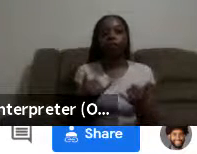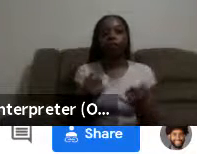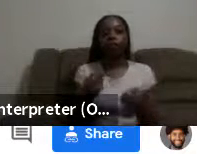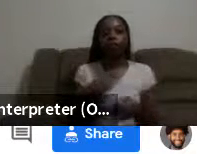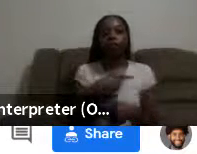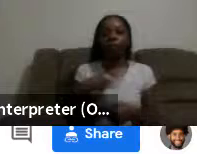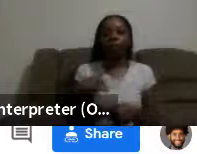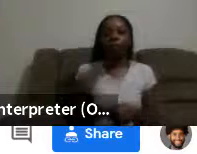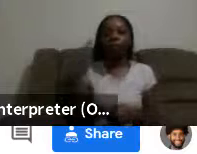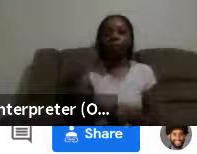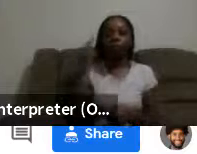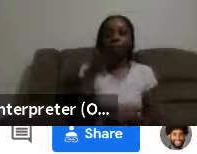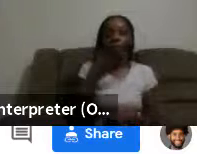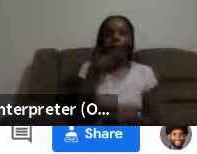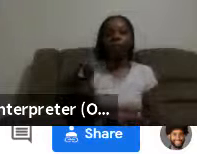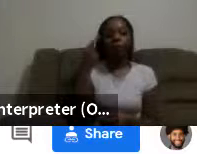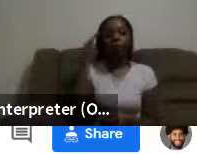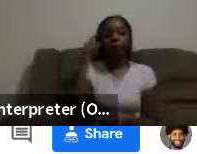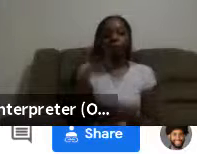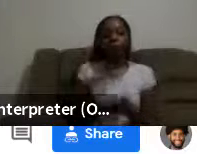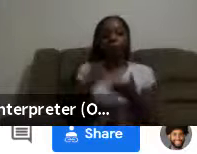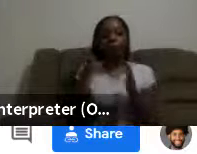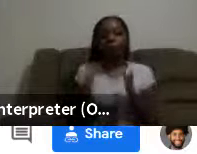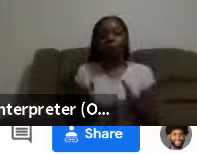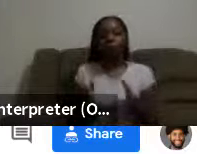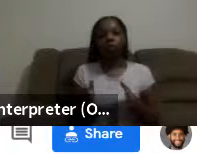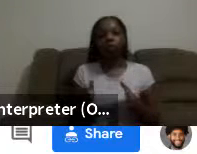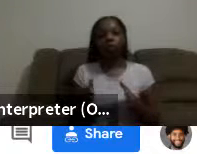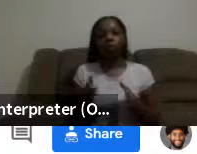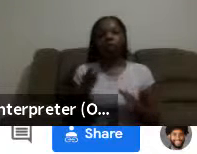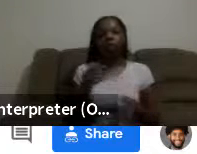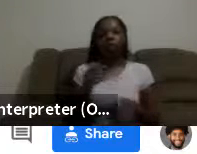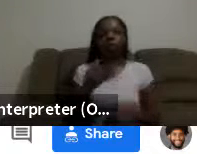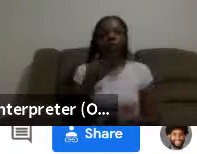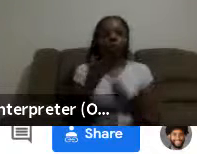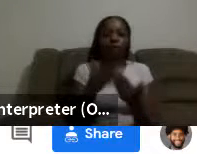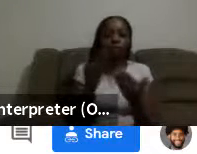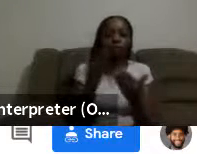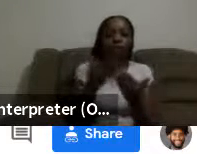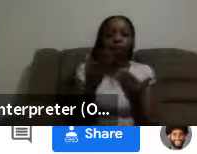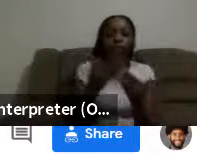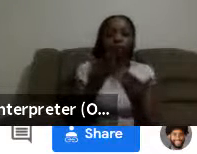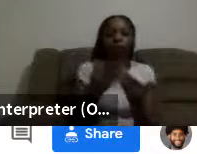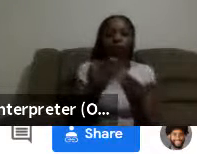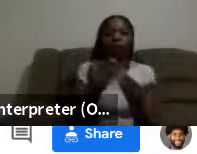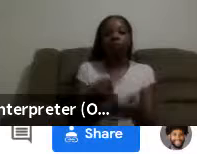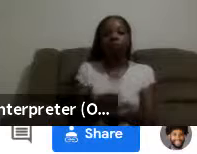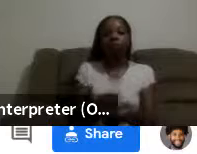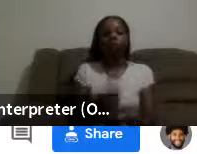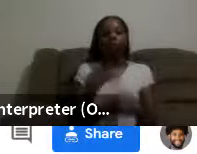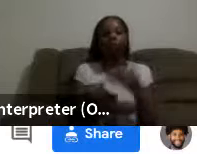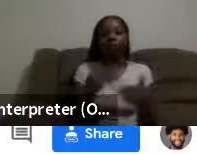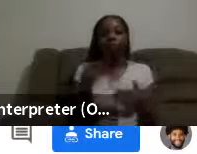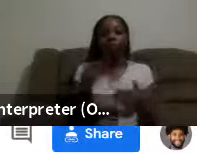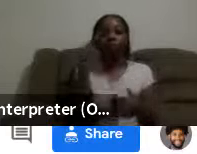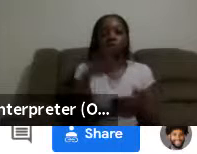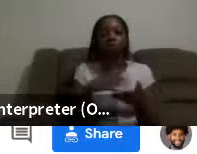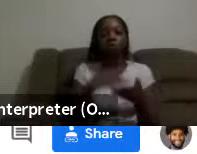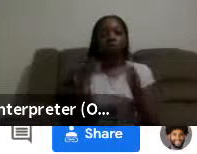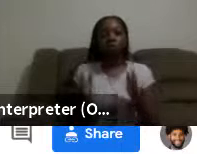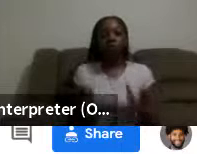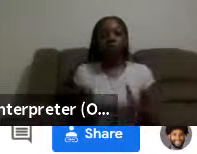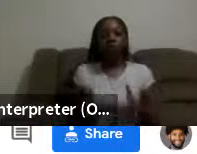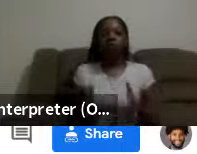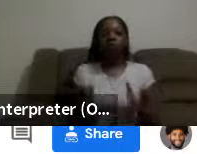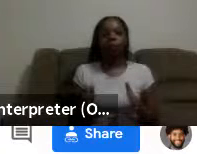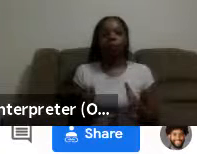it'll be better for the students and make it a lot easier, and it'll be more of a streamlined process for the students. And that's